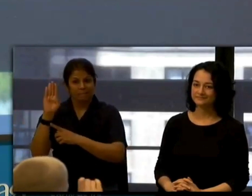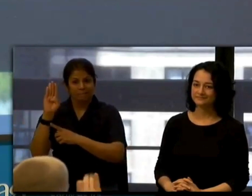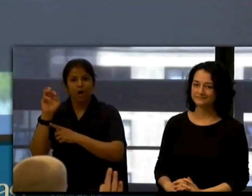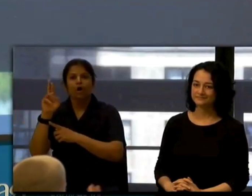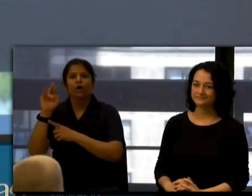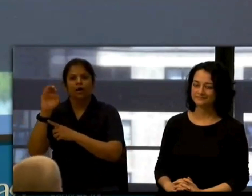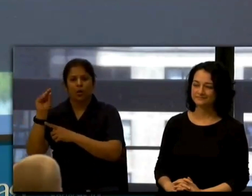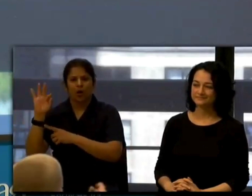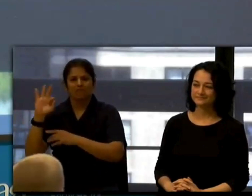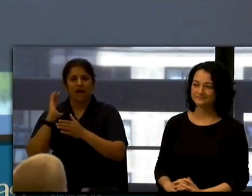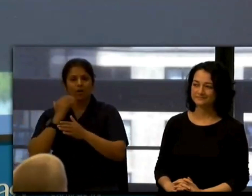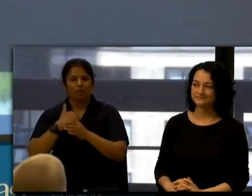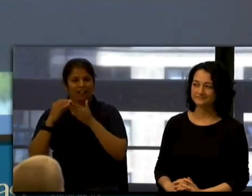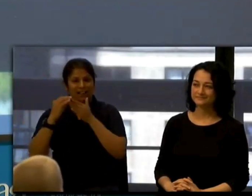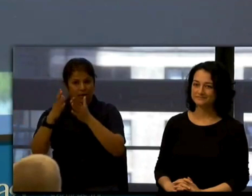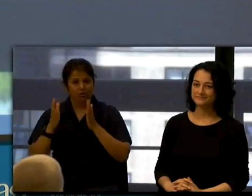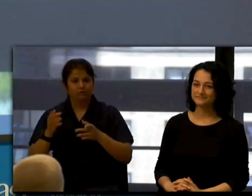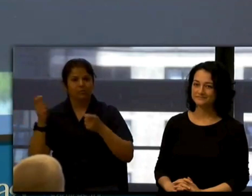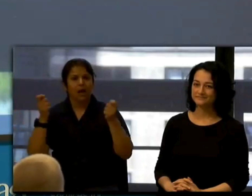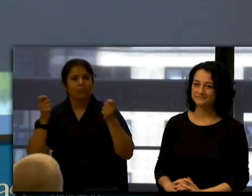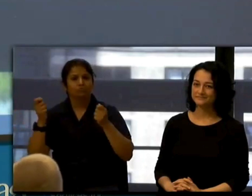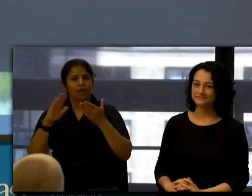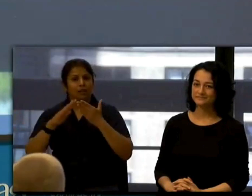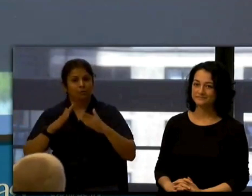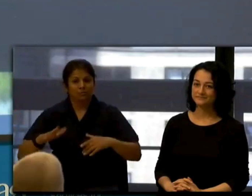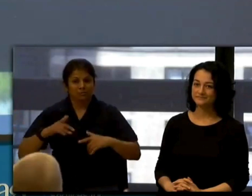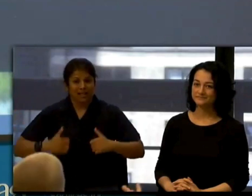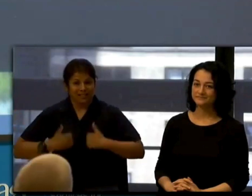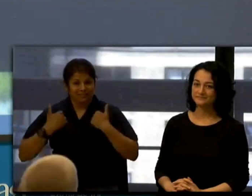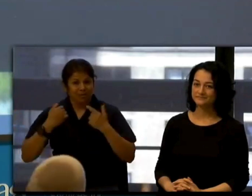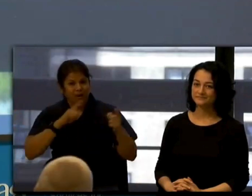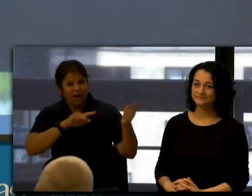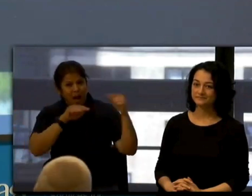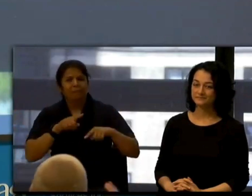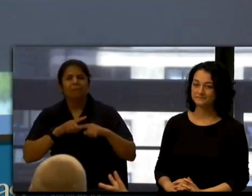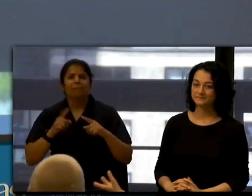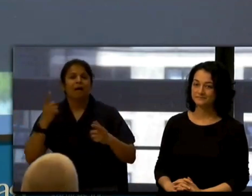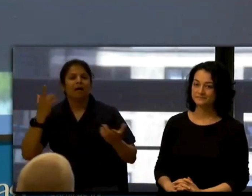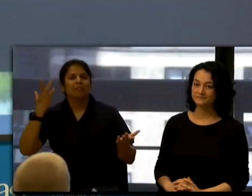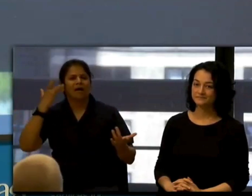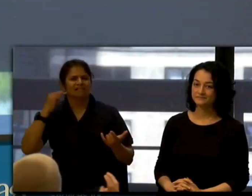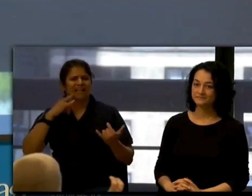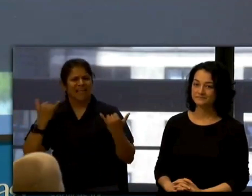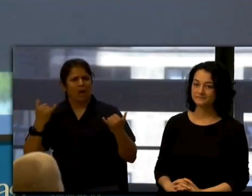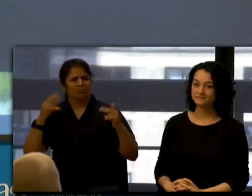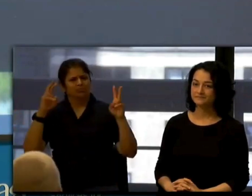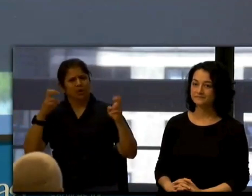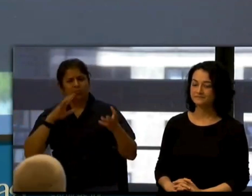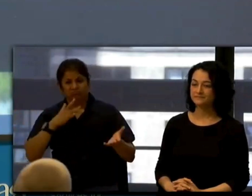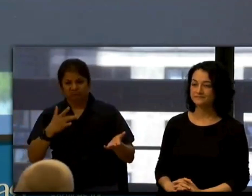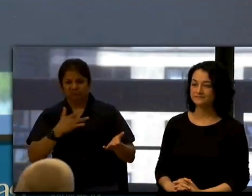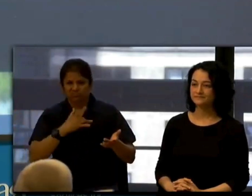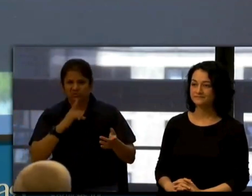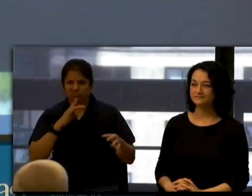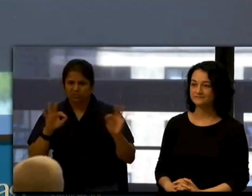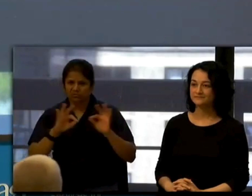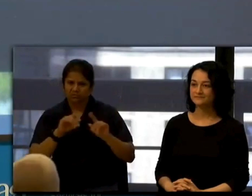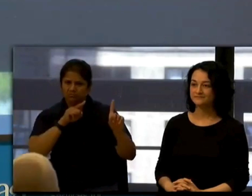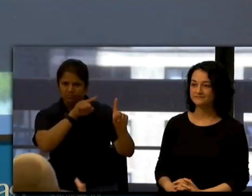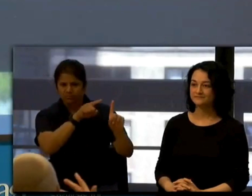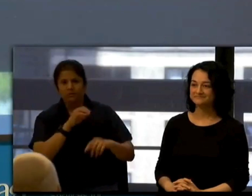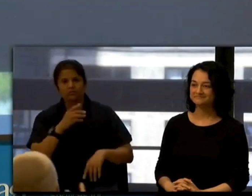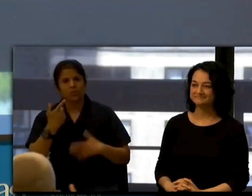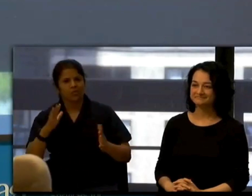Living, really wanted to be here, as today's topic is incredibly important to her. But as you may have seen, many